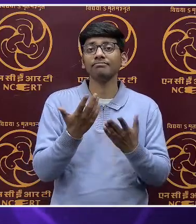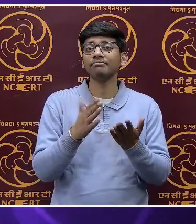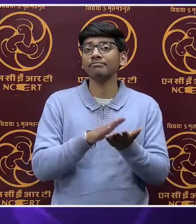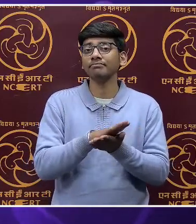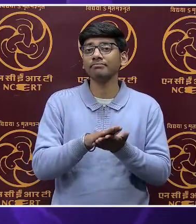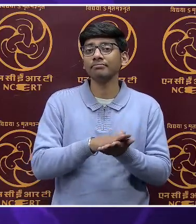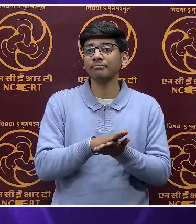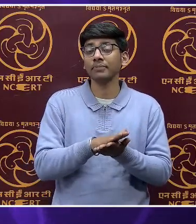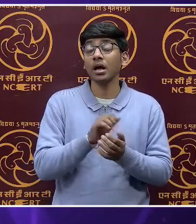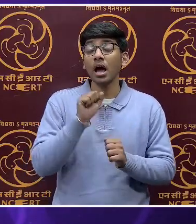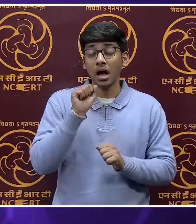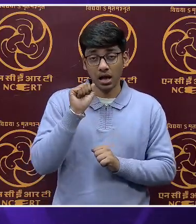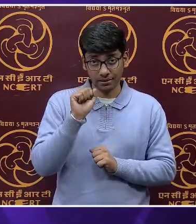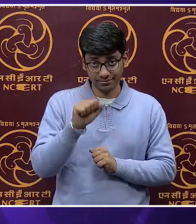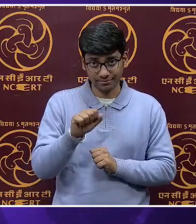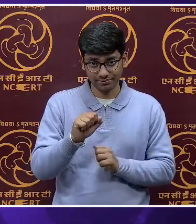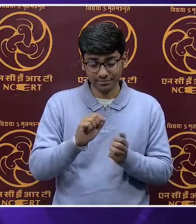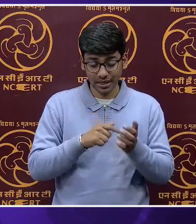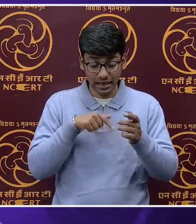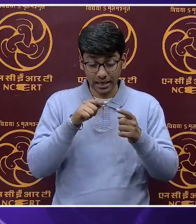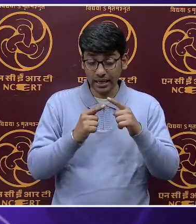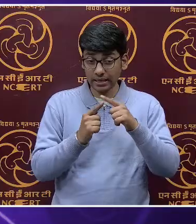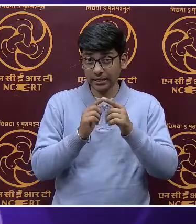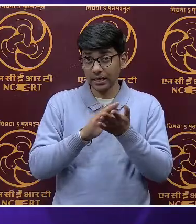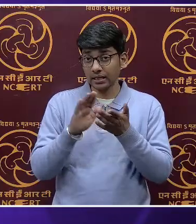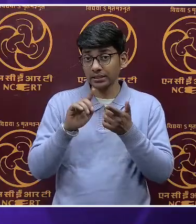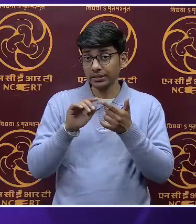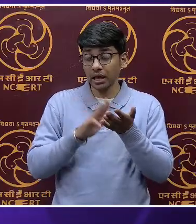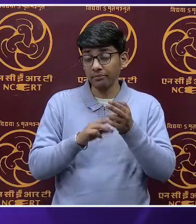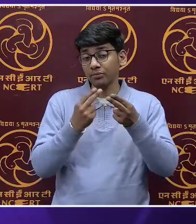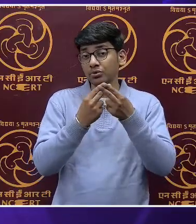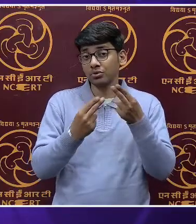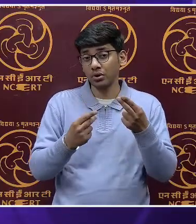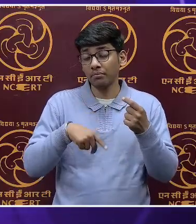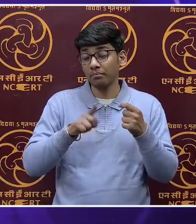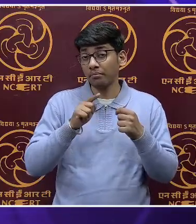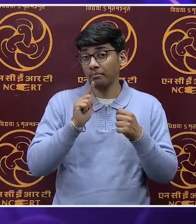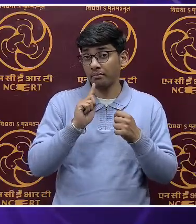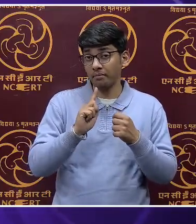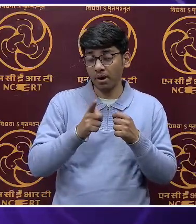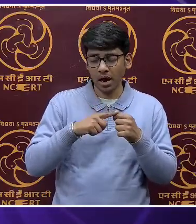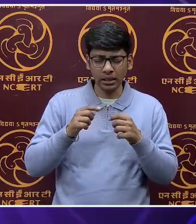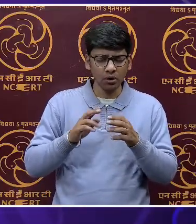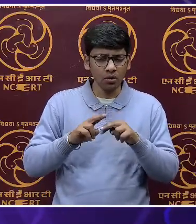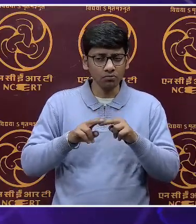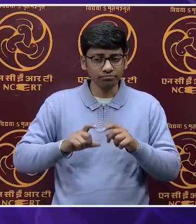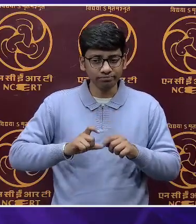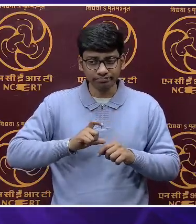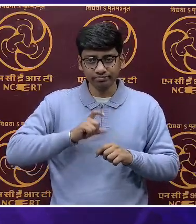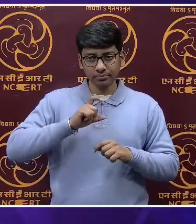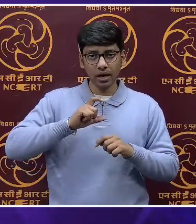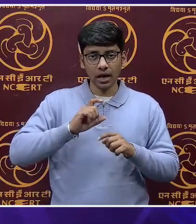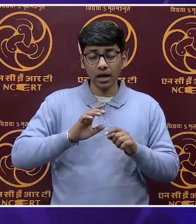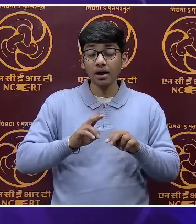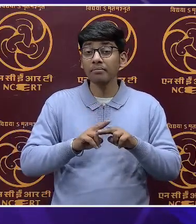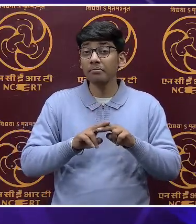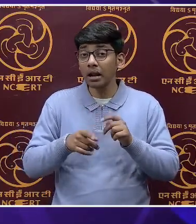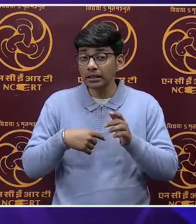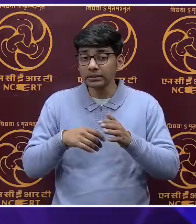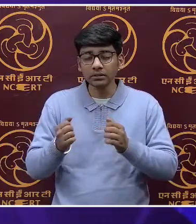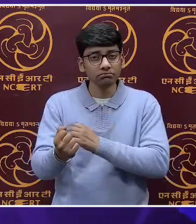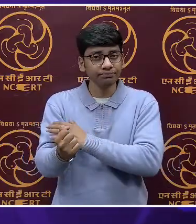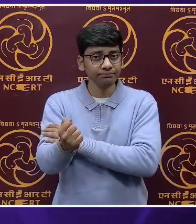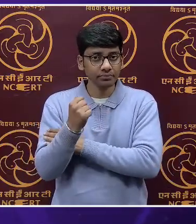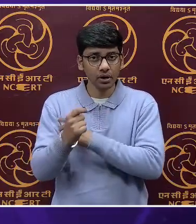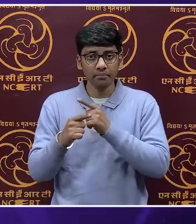observation, I would say, Harpreet. That is one of the themes Yeah. of our story: perseverance, courage, brevity. Yeah. So these are all the